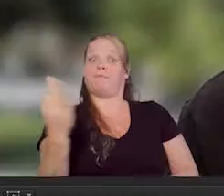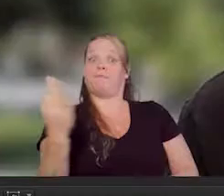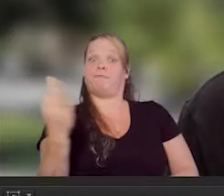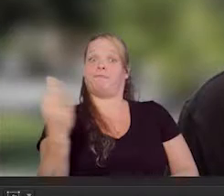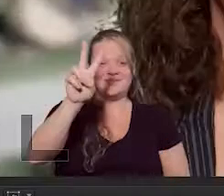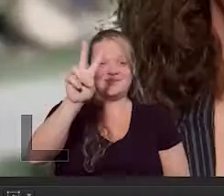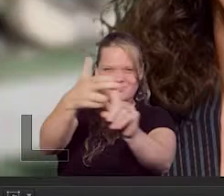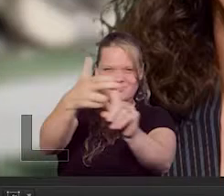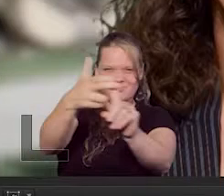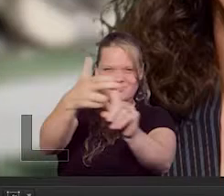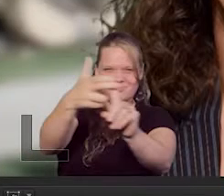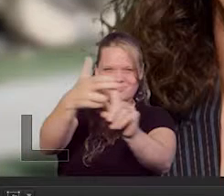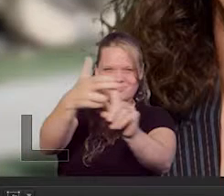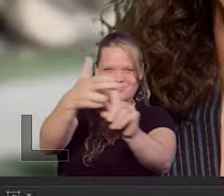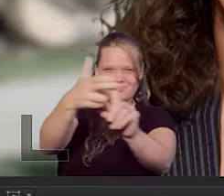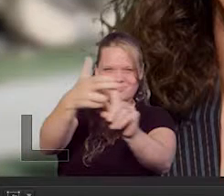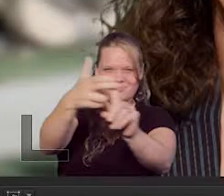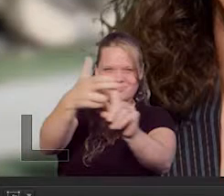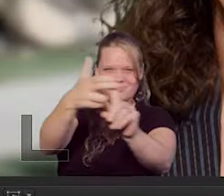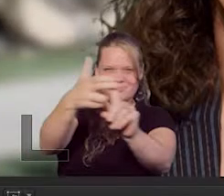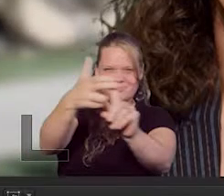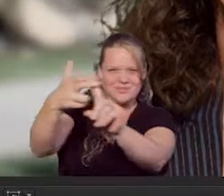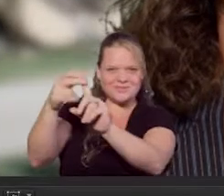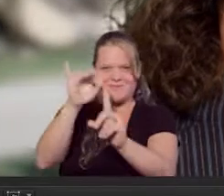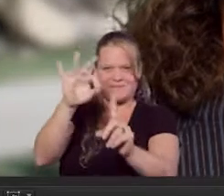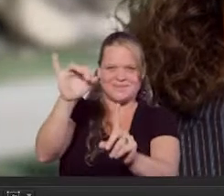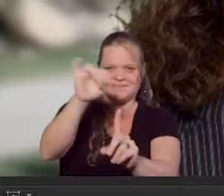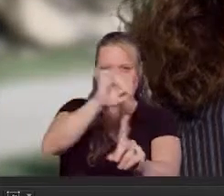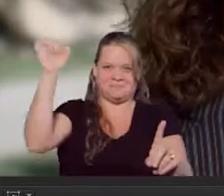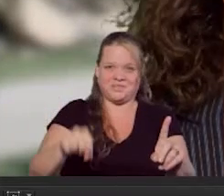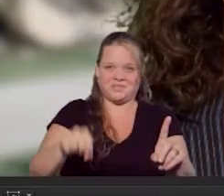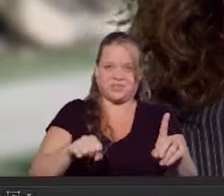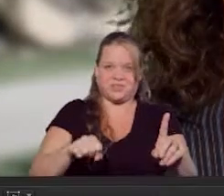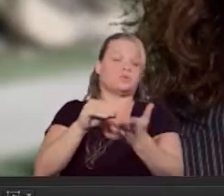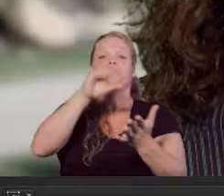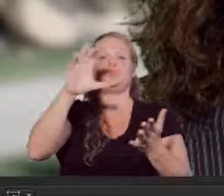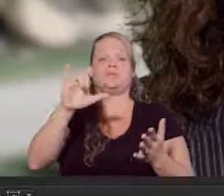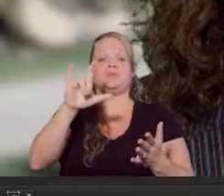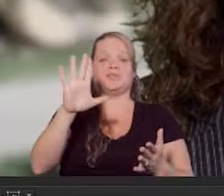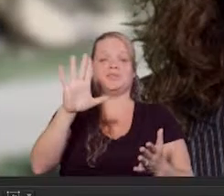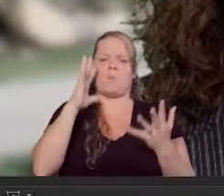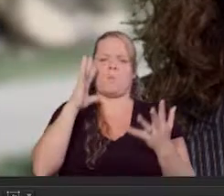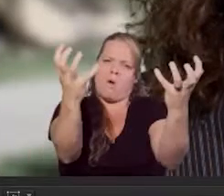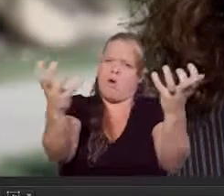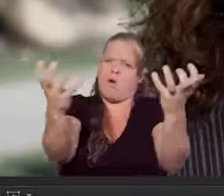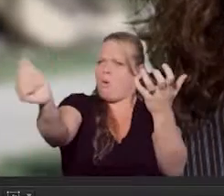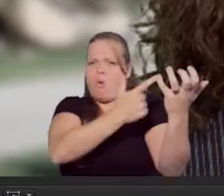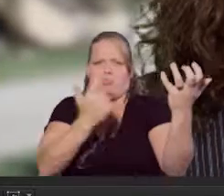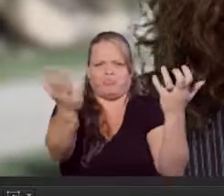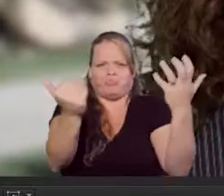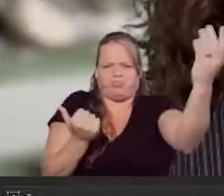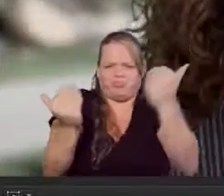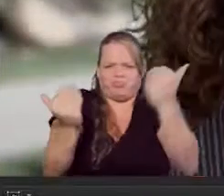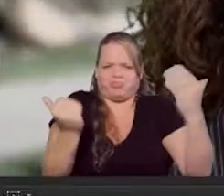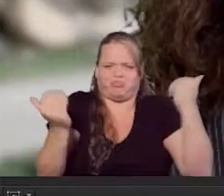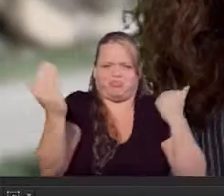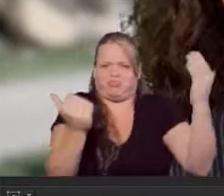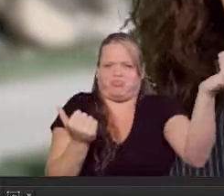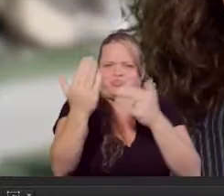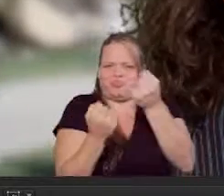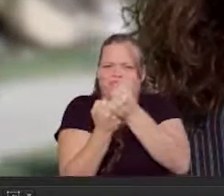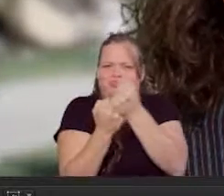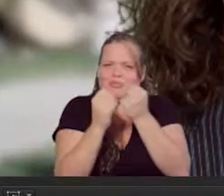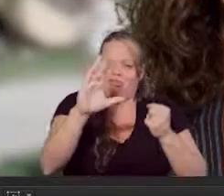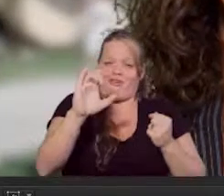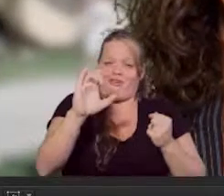So let's see how long she talks about this for. Today is the last club rush of the semester, and student clubs want everyone to come